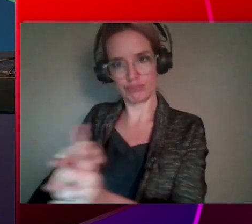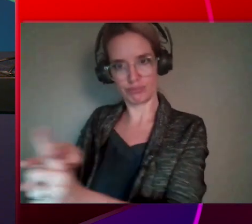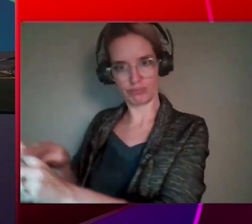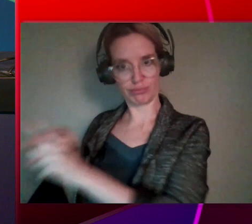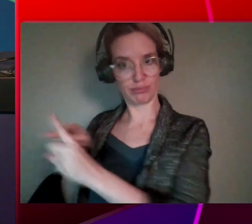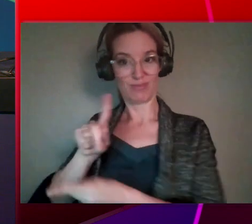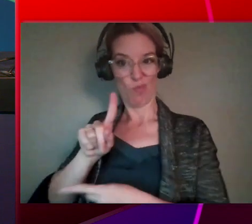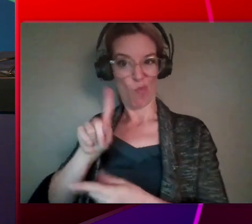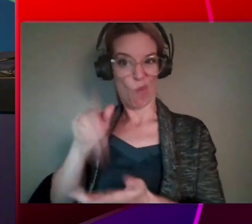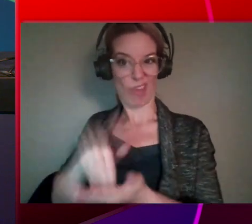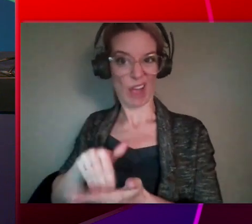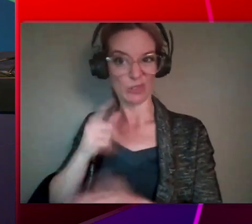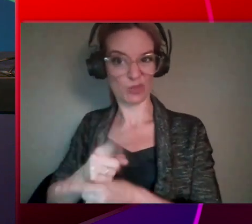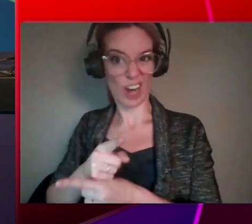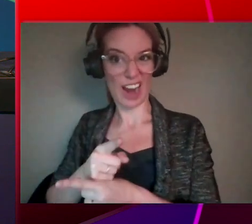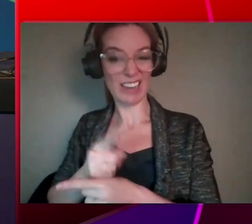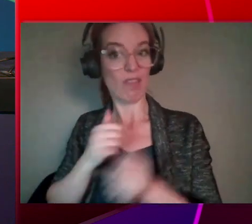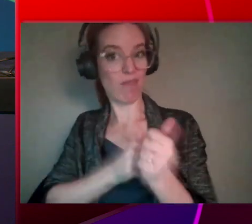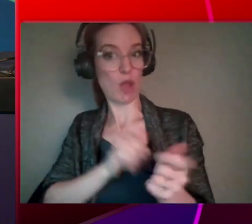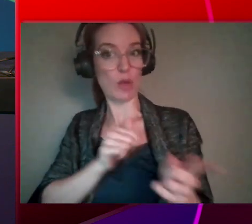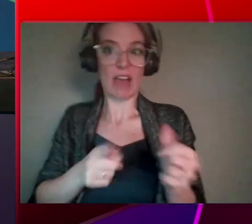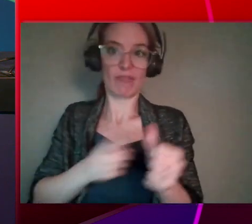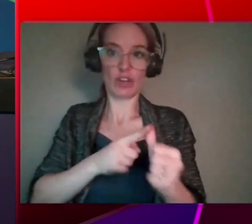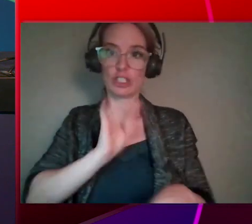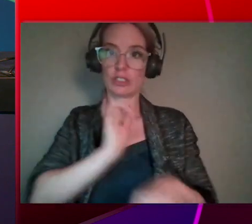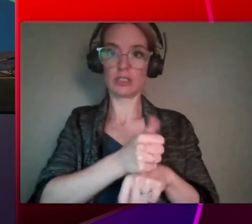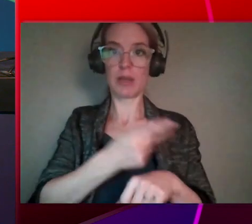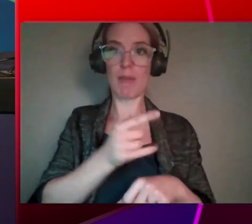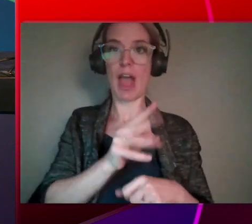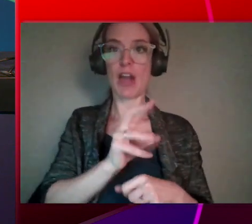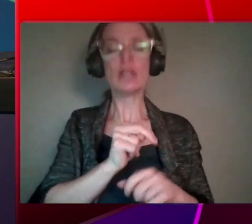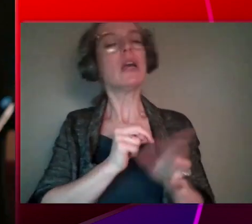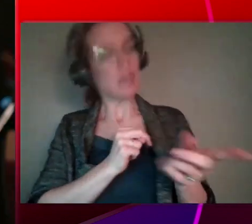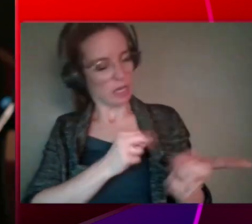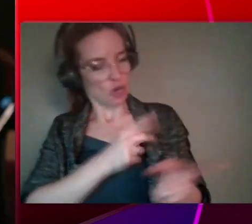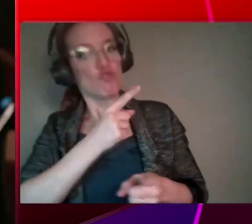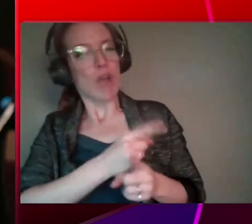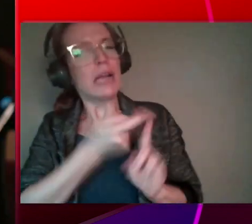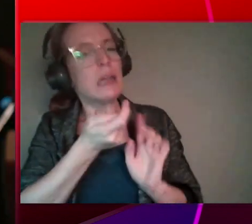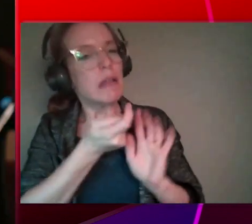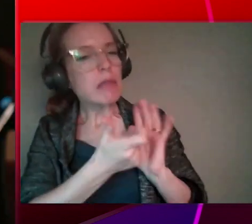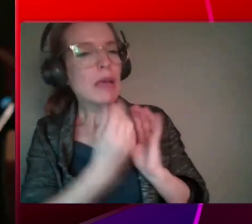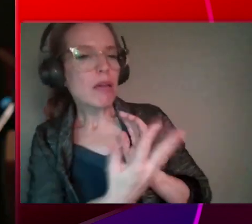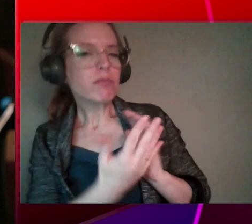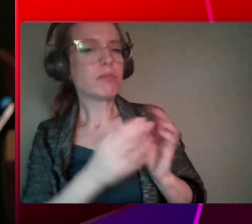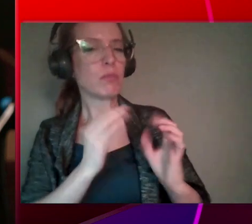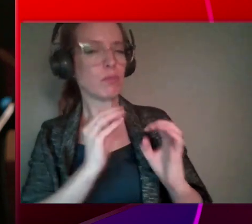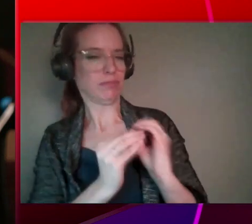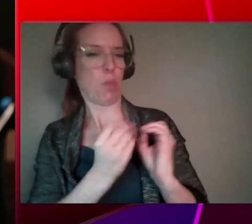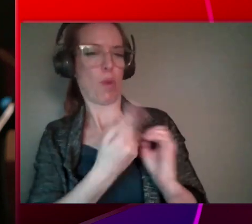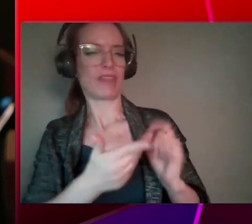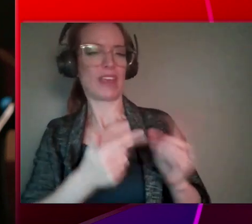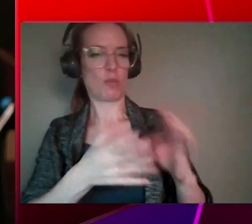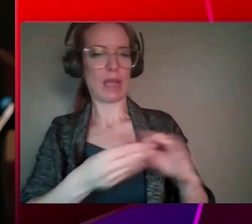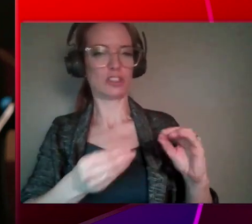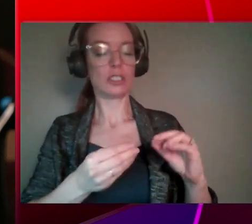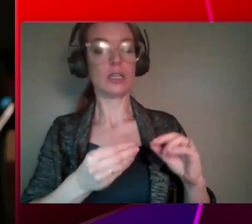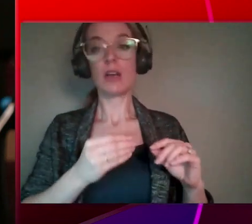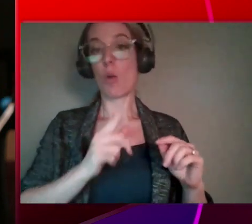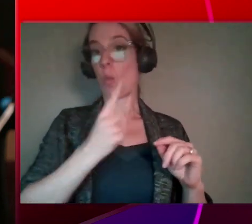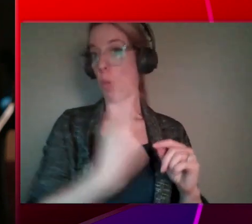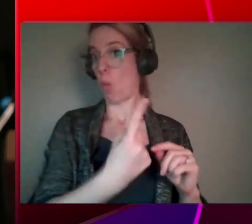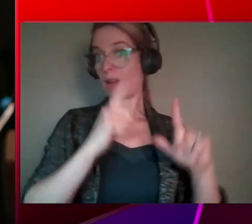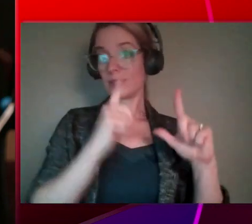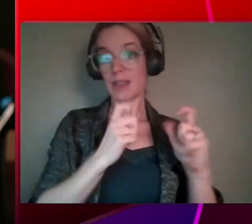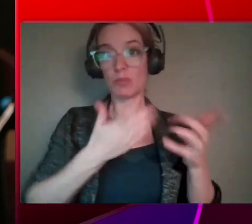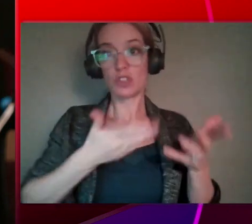that initial pattern. That's right. Yeah, a slight correction to that is that we actually take more than one snapshot when you